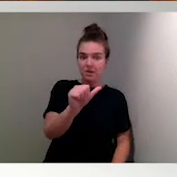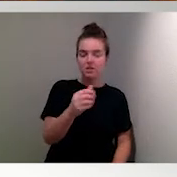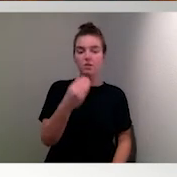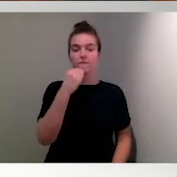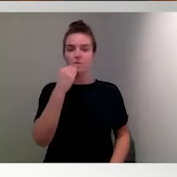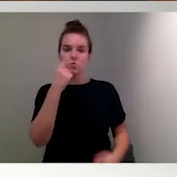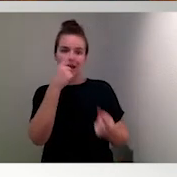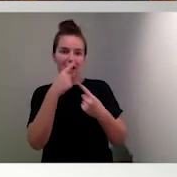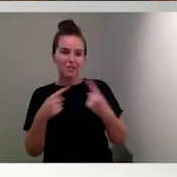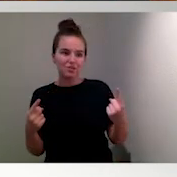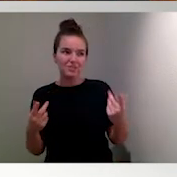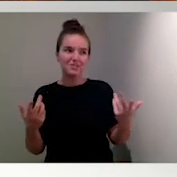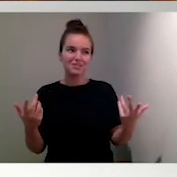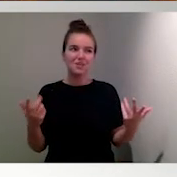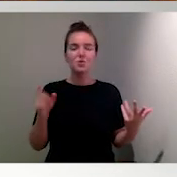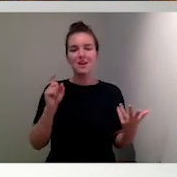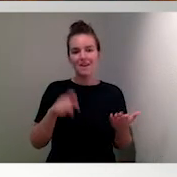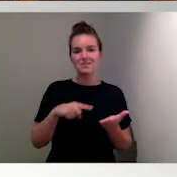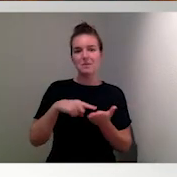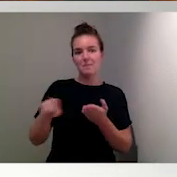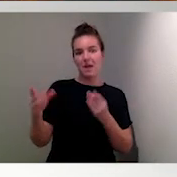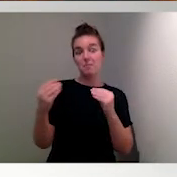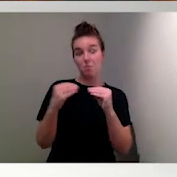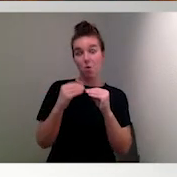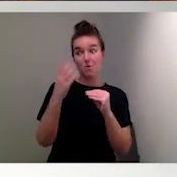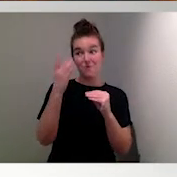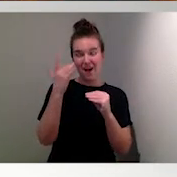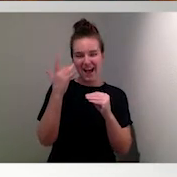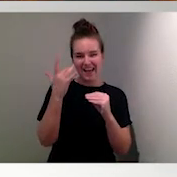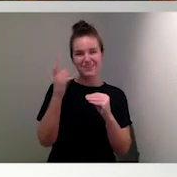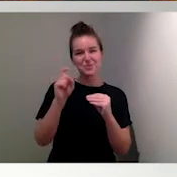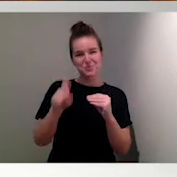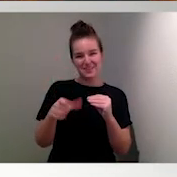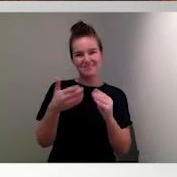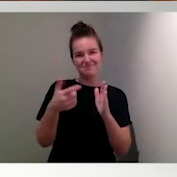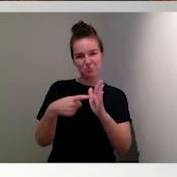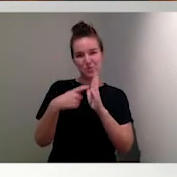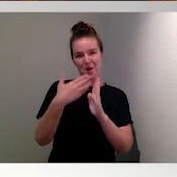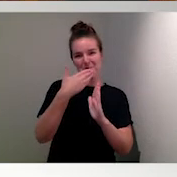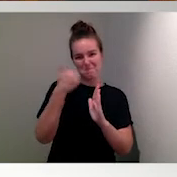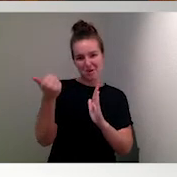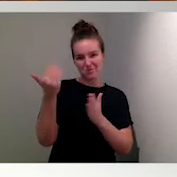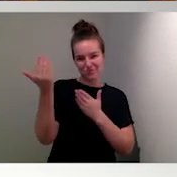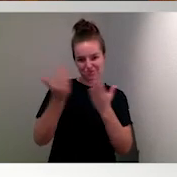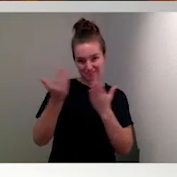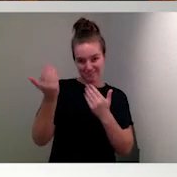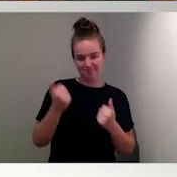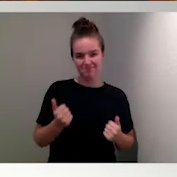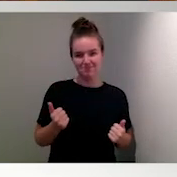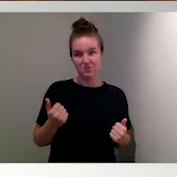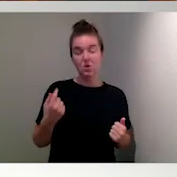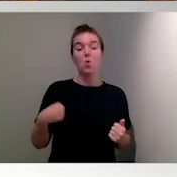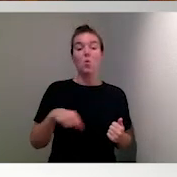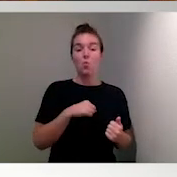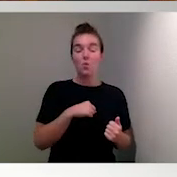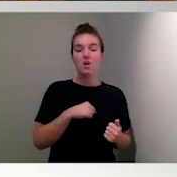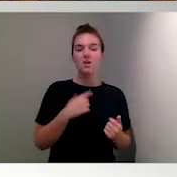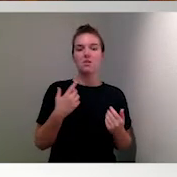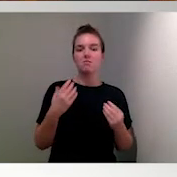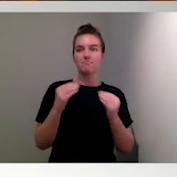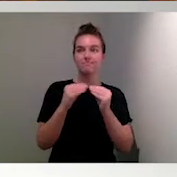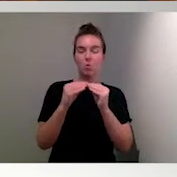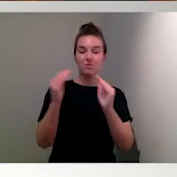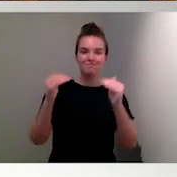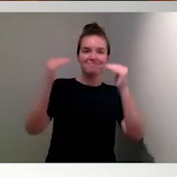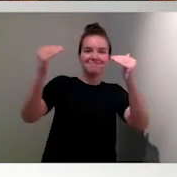to need better service. So we're looking at more high-end trips. We're looking at higher-end restaurants. I find that